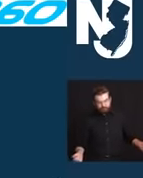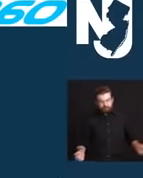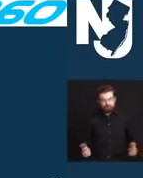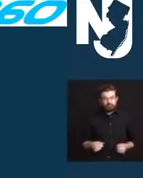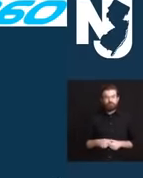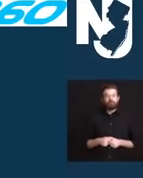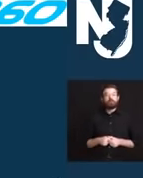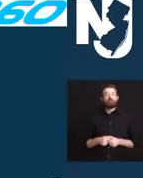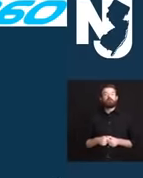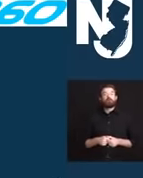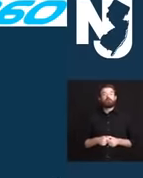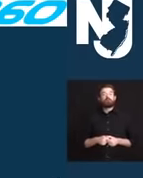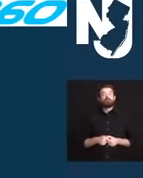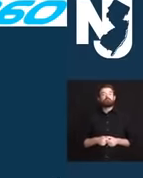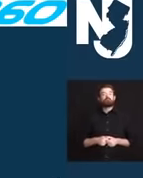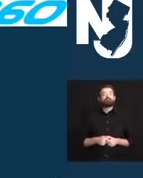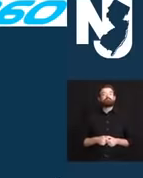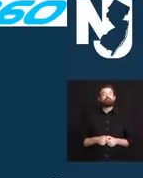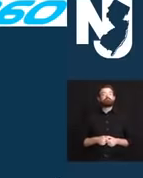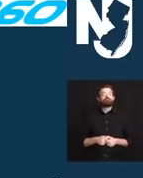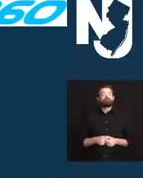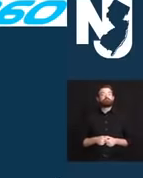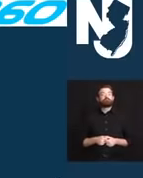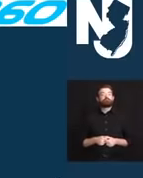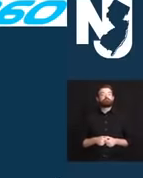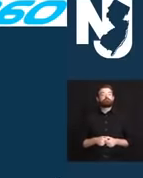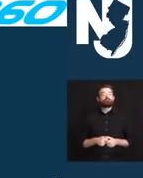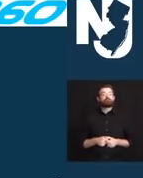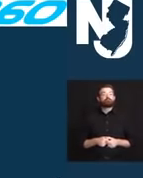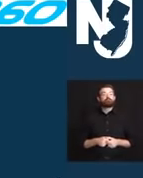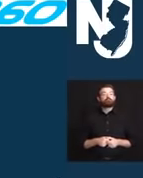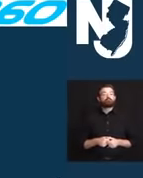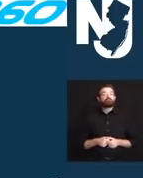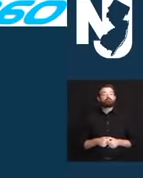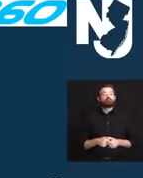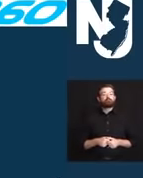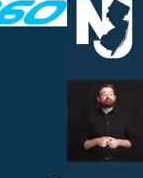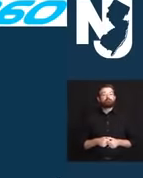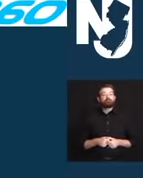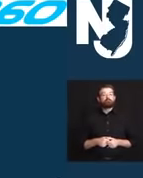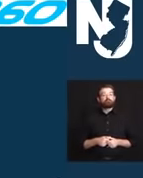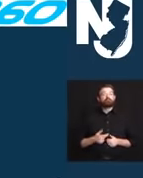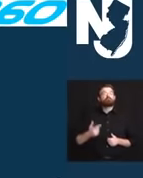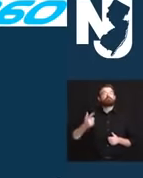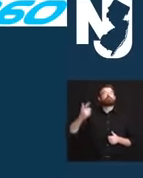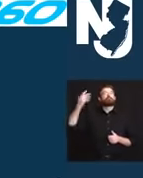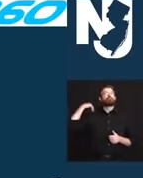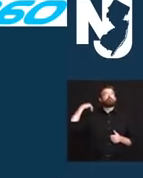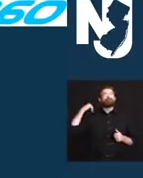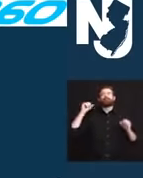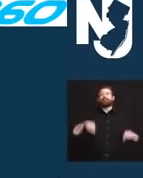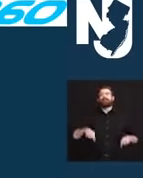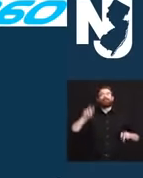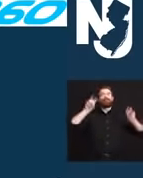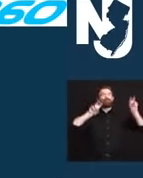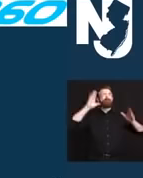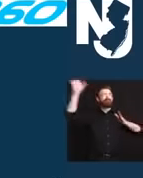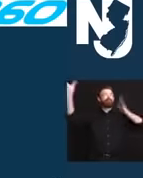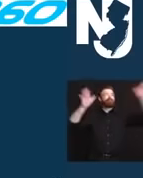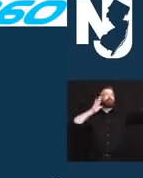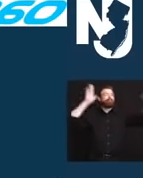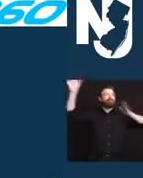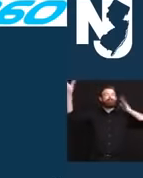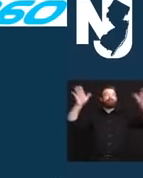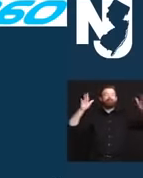This notion of traveling to state X for the tournament, hopefully we'll get back to that sooner than later, but we're not there now. This has become a